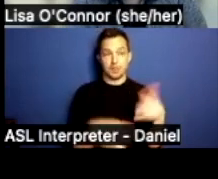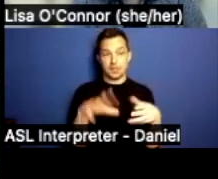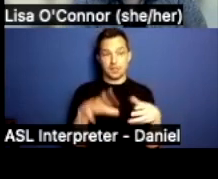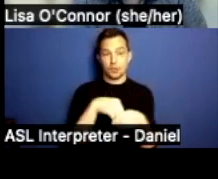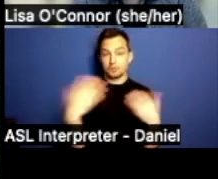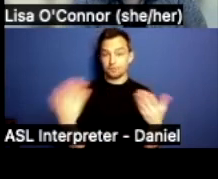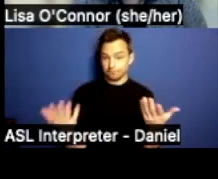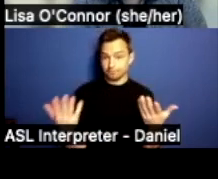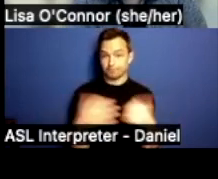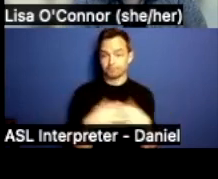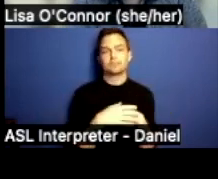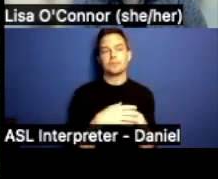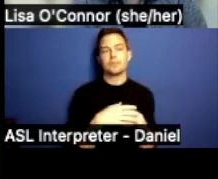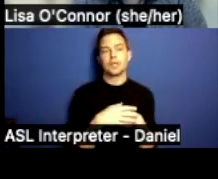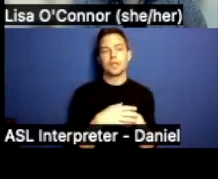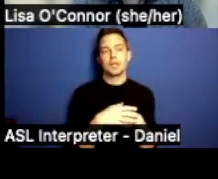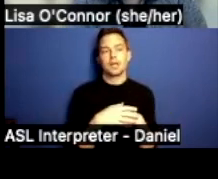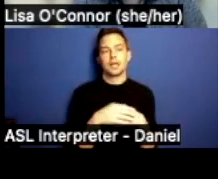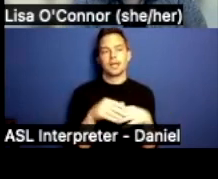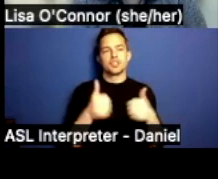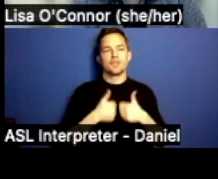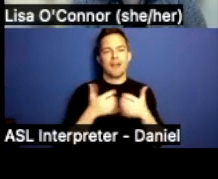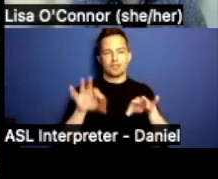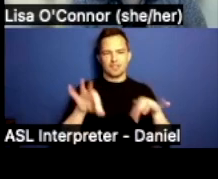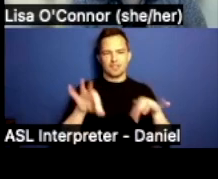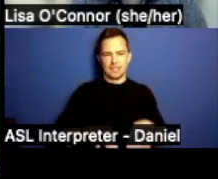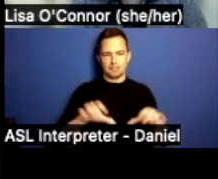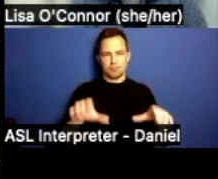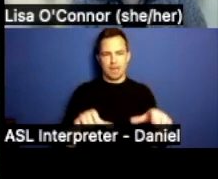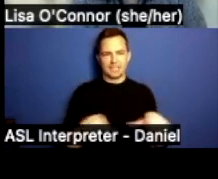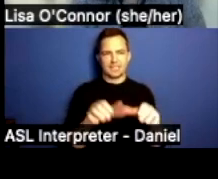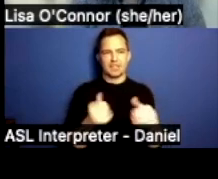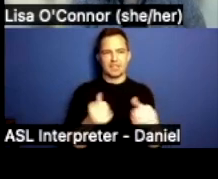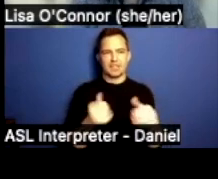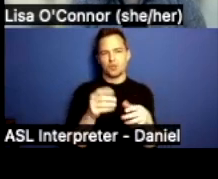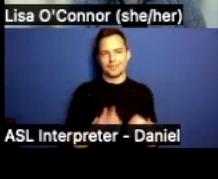include a deepening of our survivor-defined practices in several key areas.